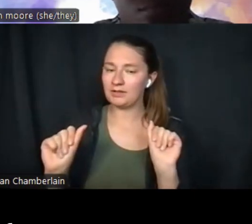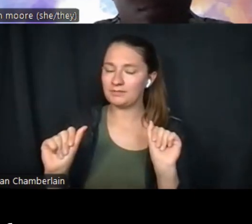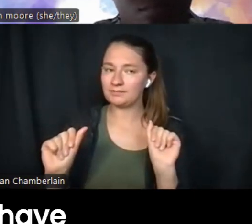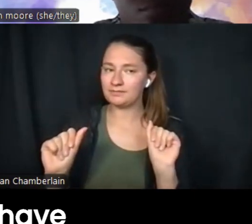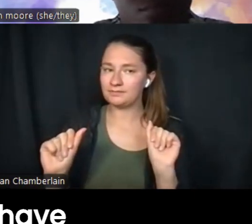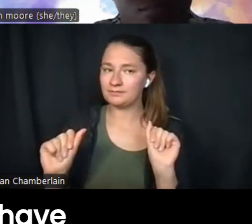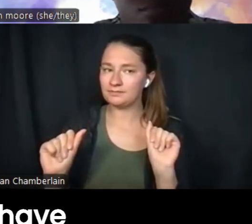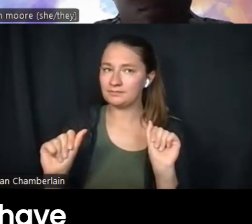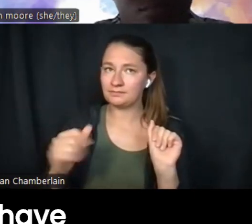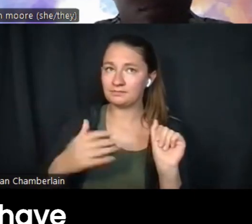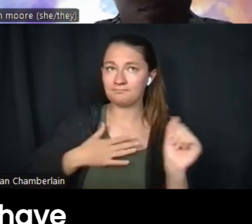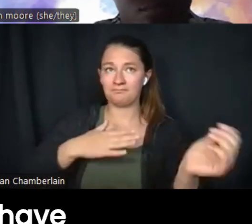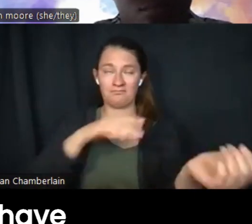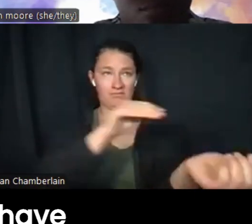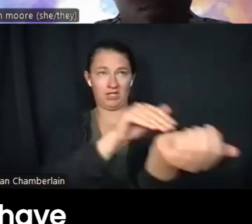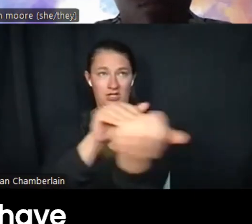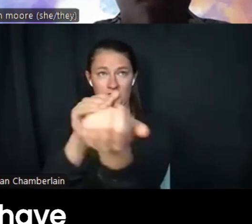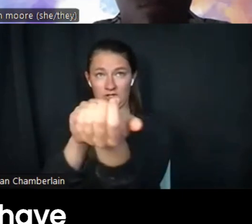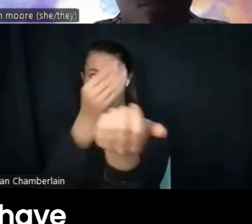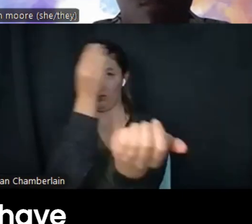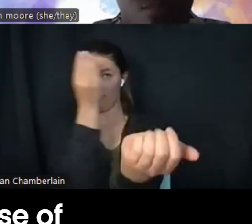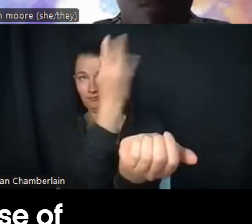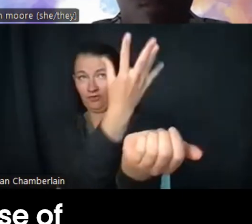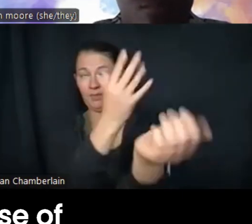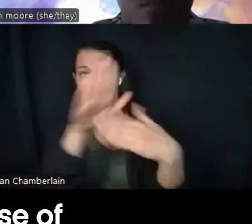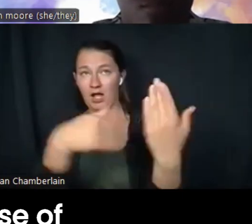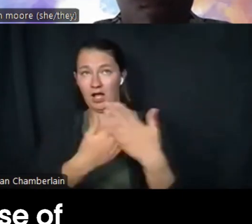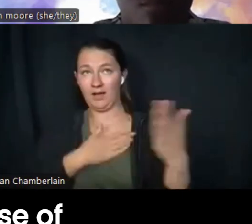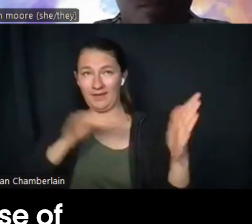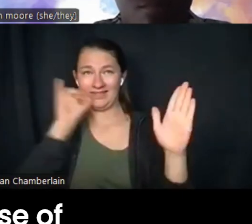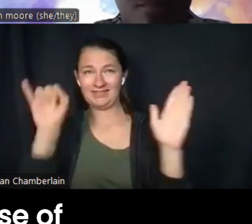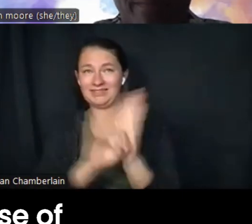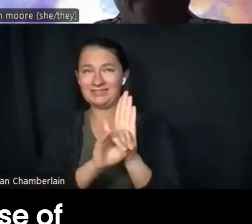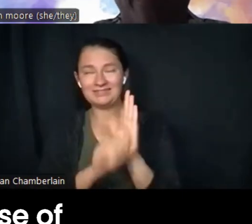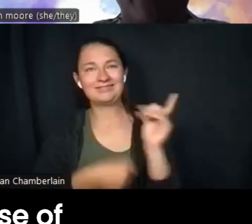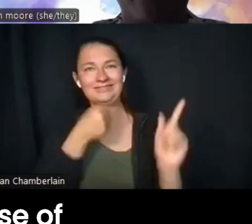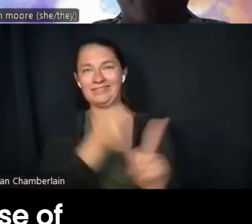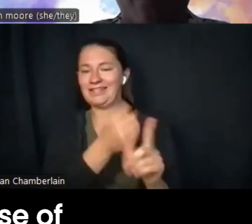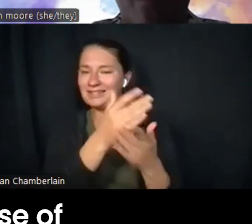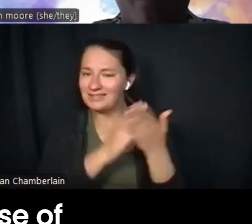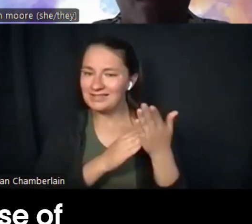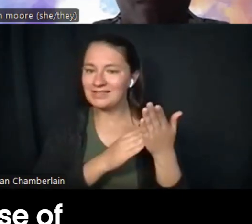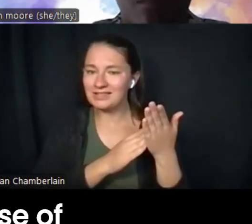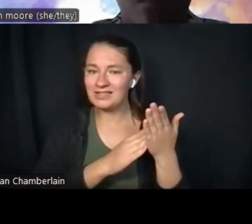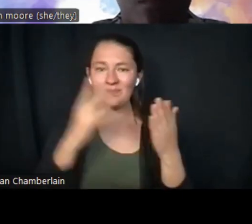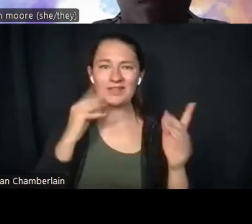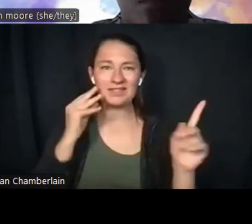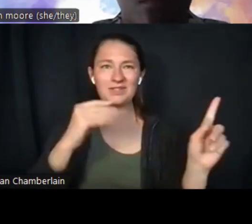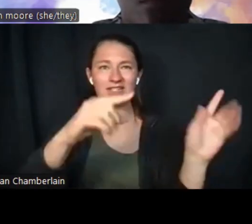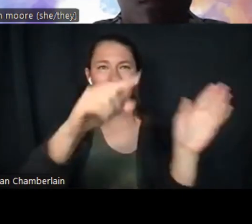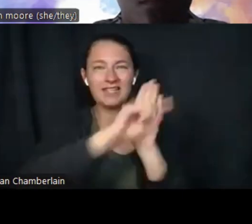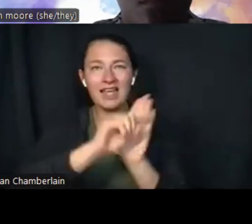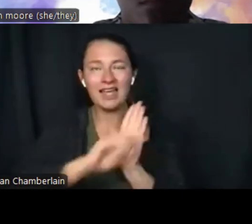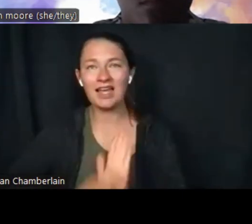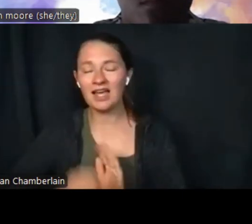about all of my identities, but at the same time, there have been a lot of negative experiences I've had because of one or more of